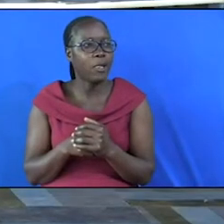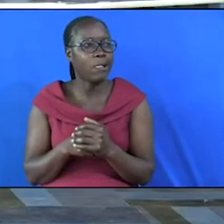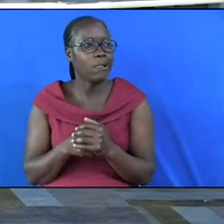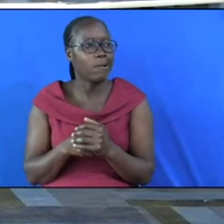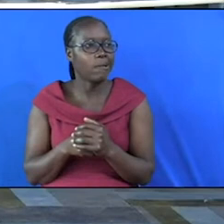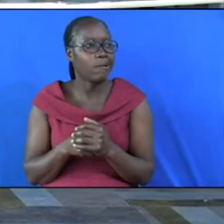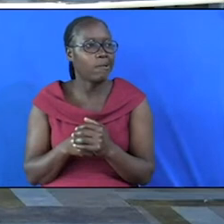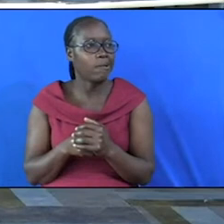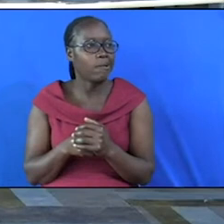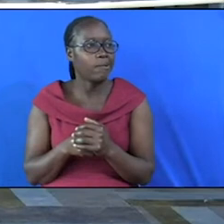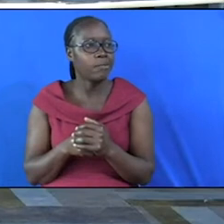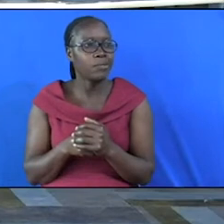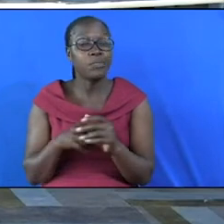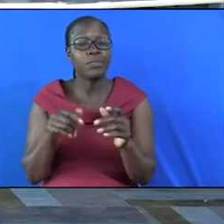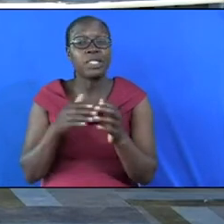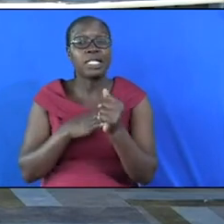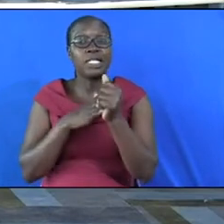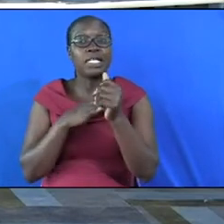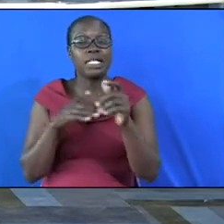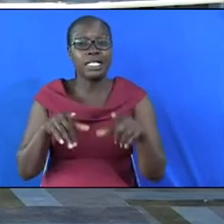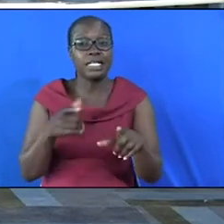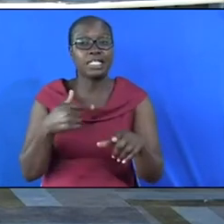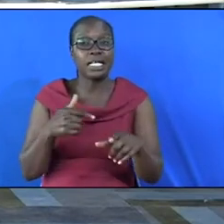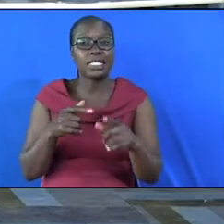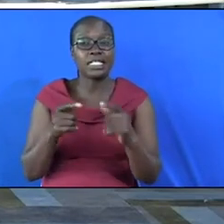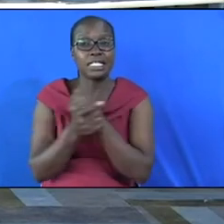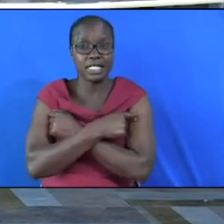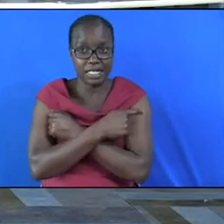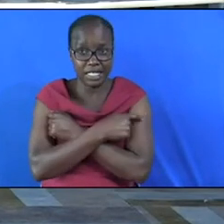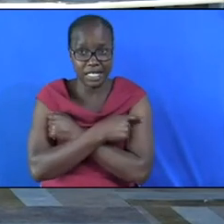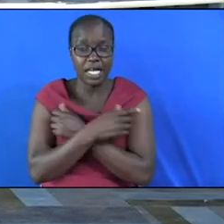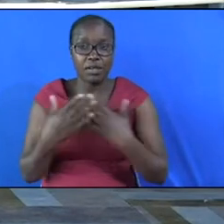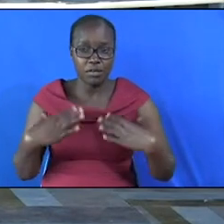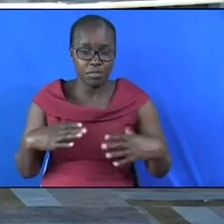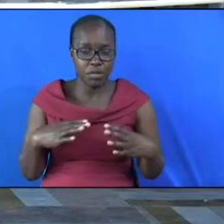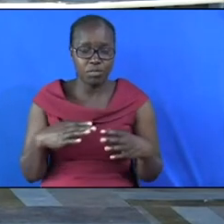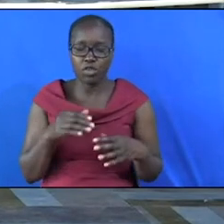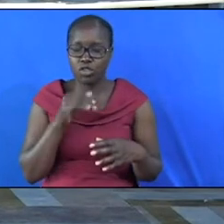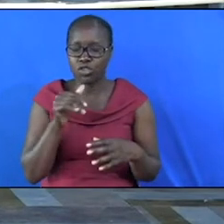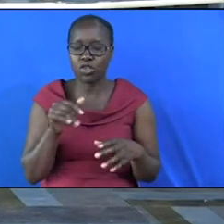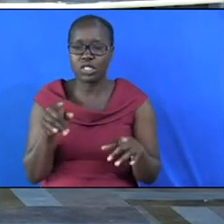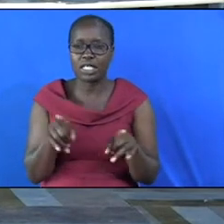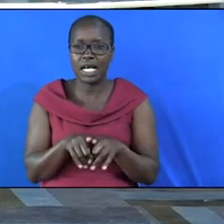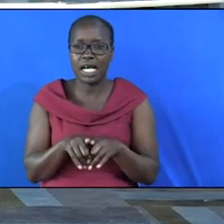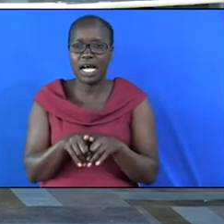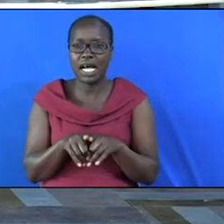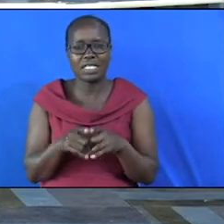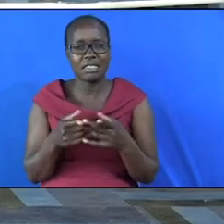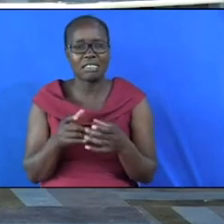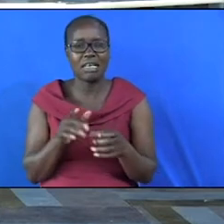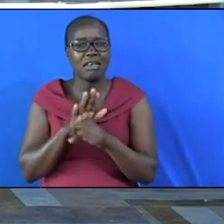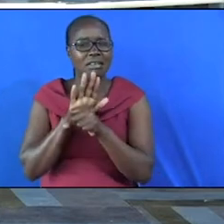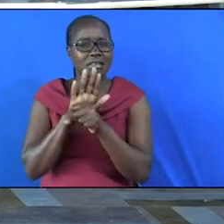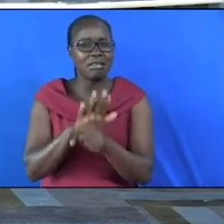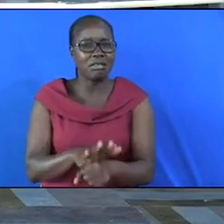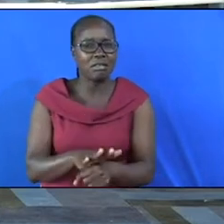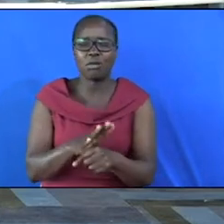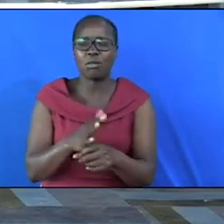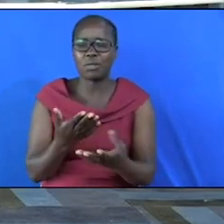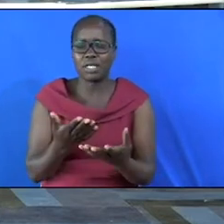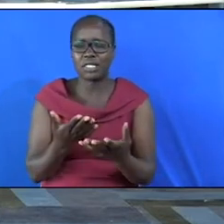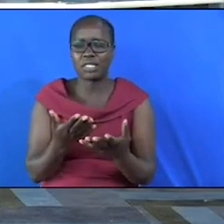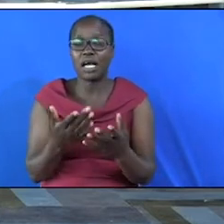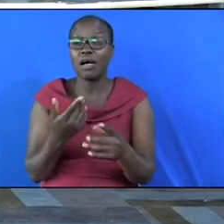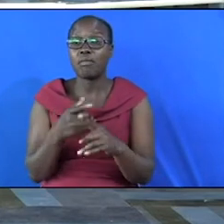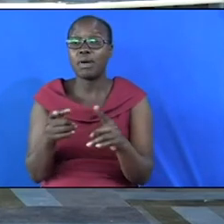elder here. Let us treat human beings not as loathsome specimens of humanity,